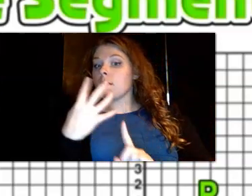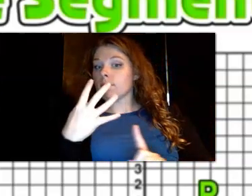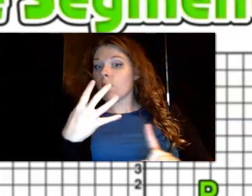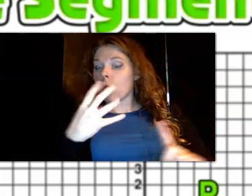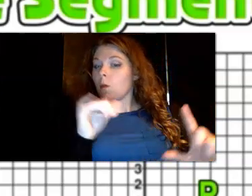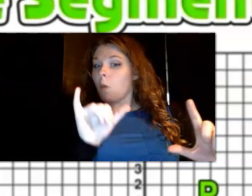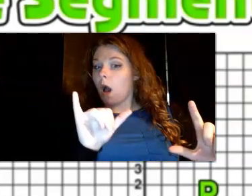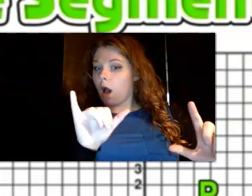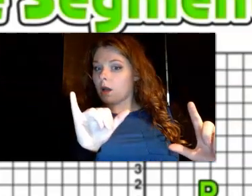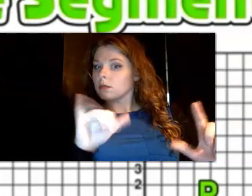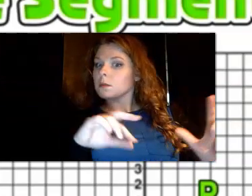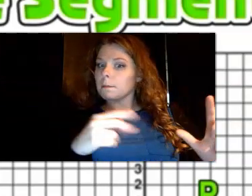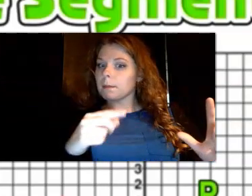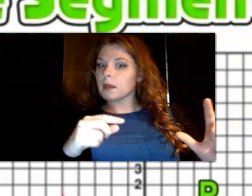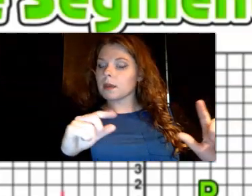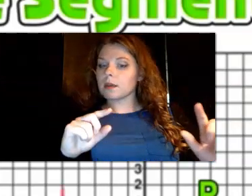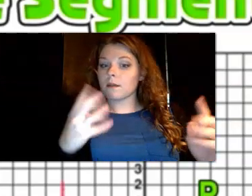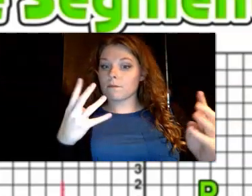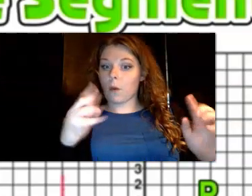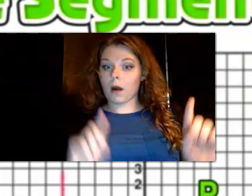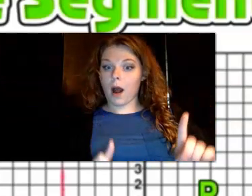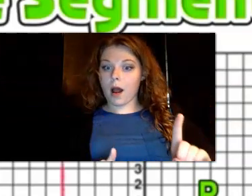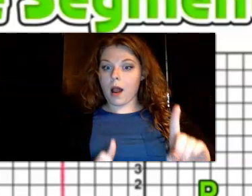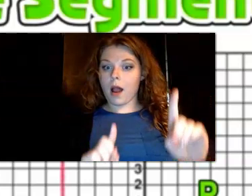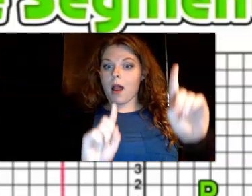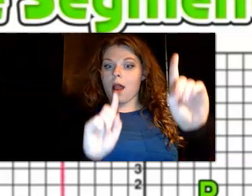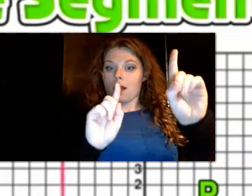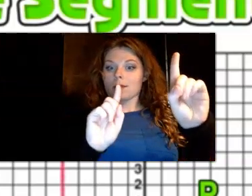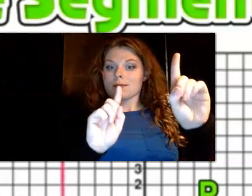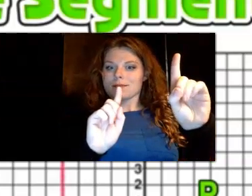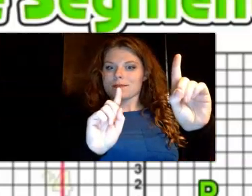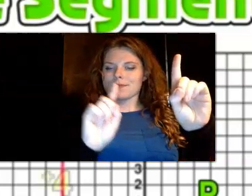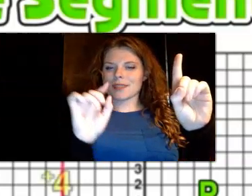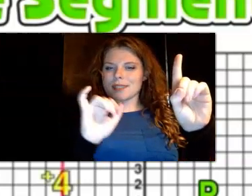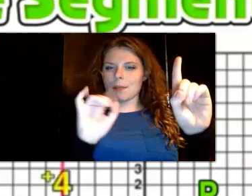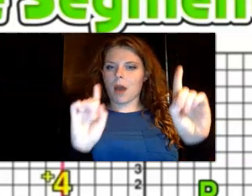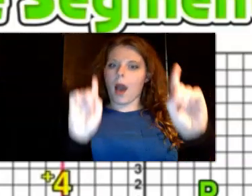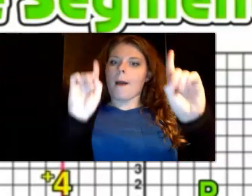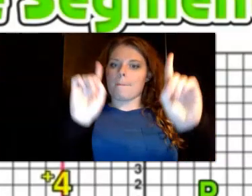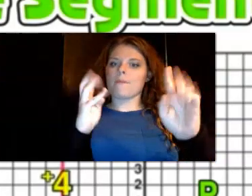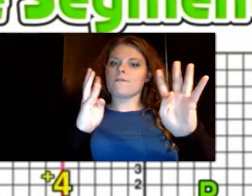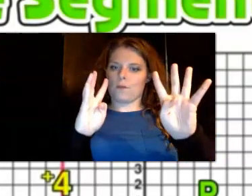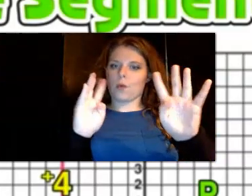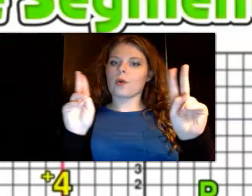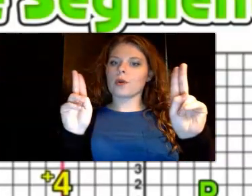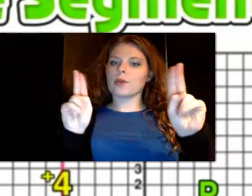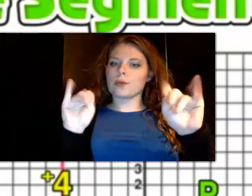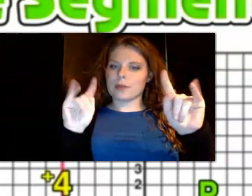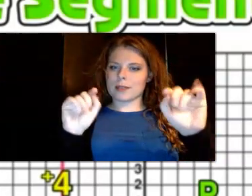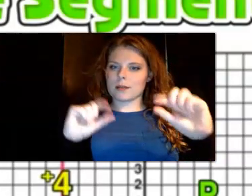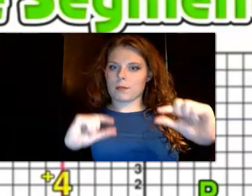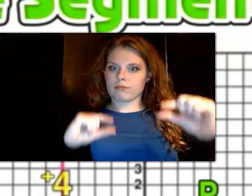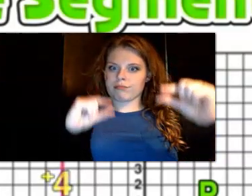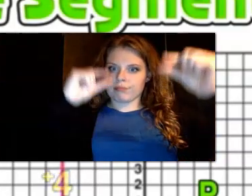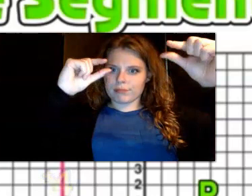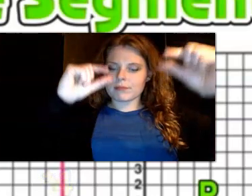corresponds with the y values, so we will add 4 to each y value. And that is the same thing as going up 4 units.